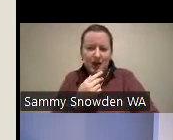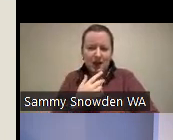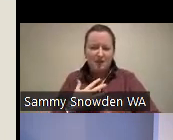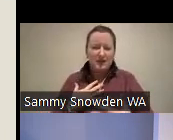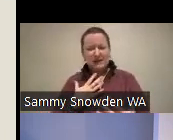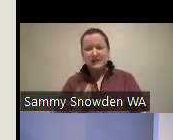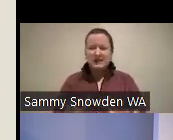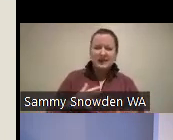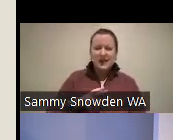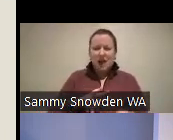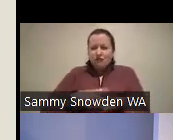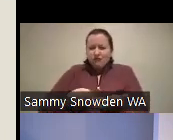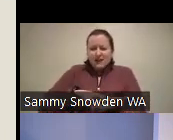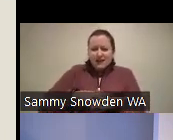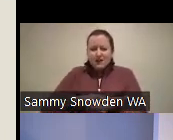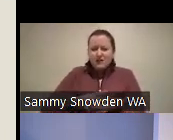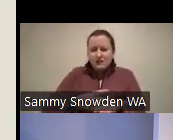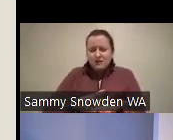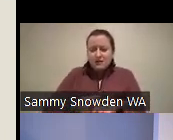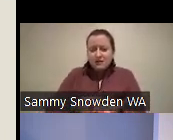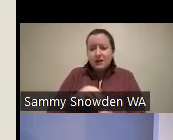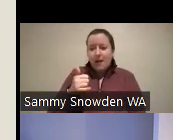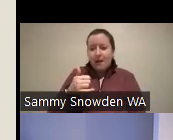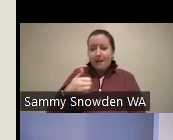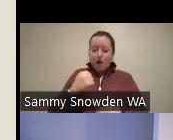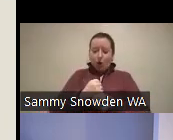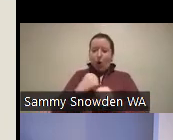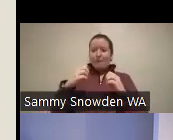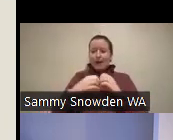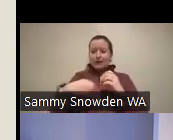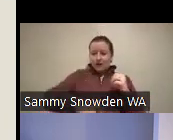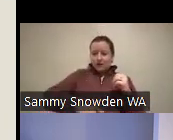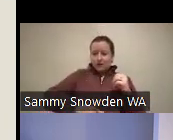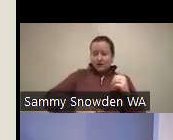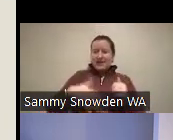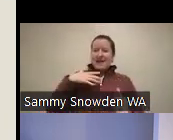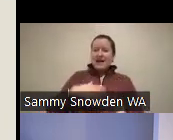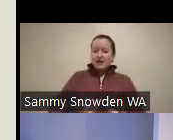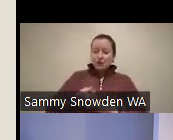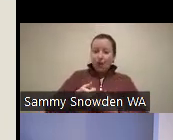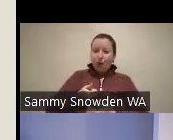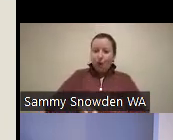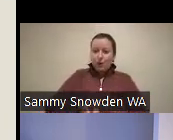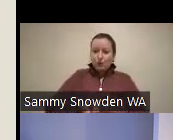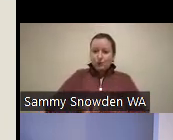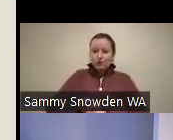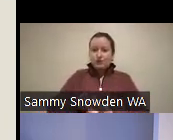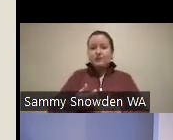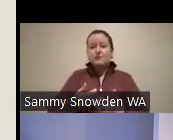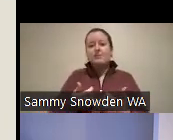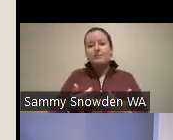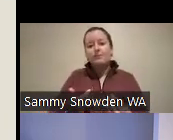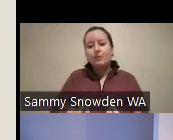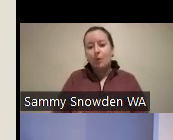that your gallbladder needs a little bit of extra support. And if you suffer with restlessness